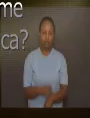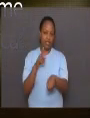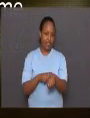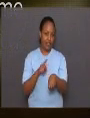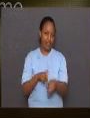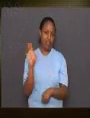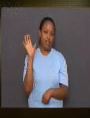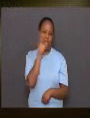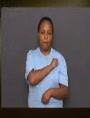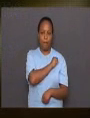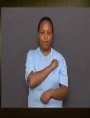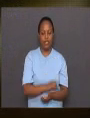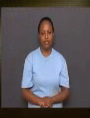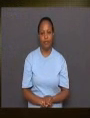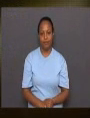Time's up.